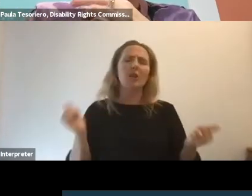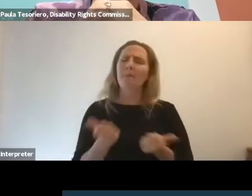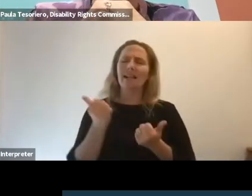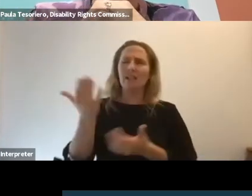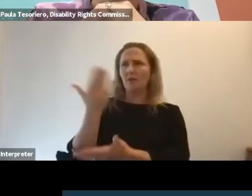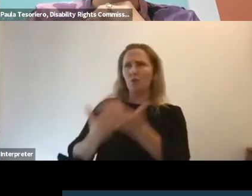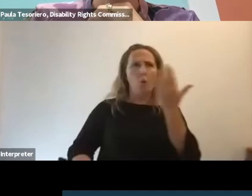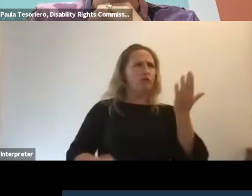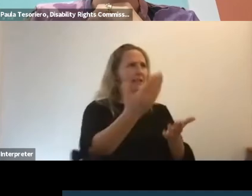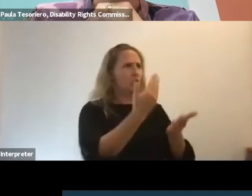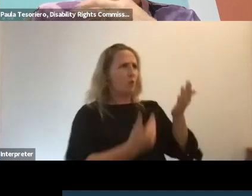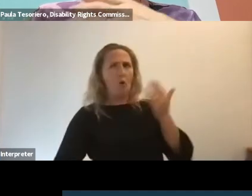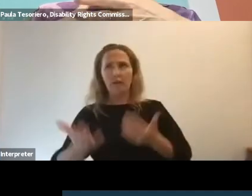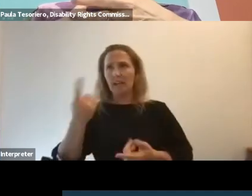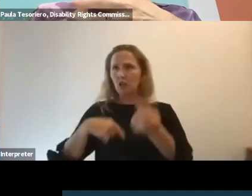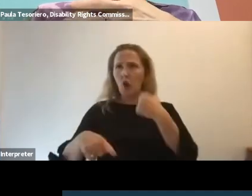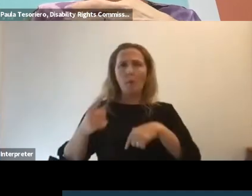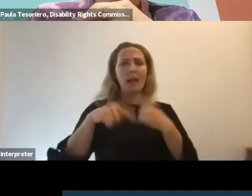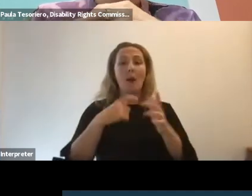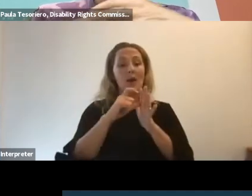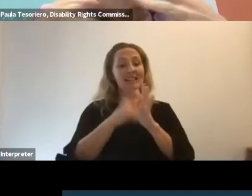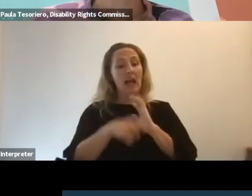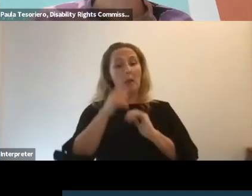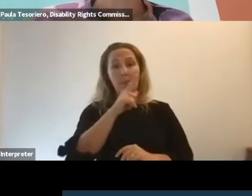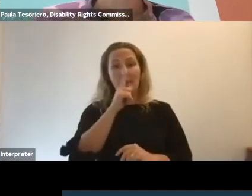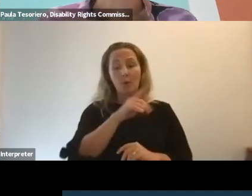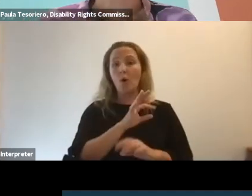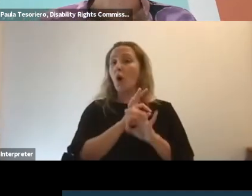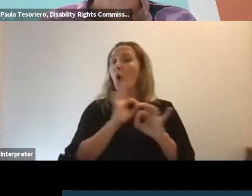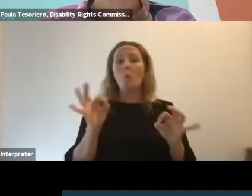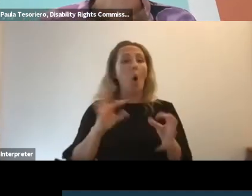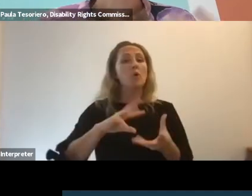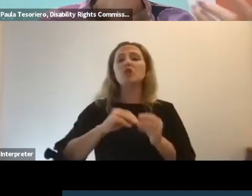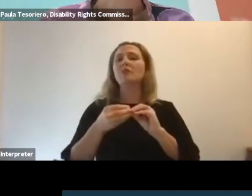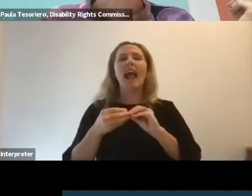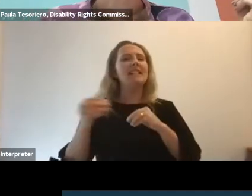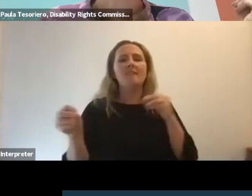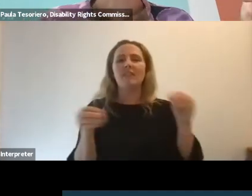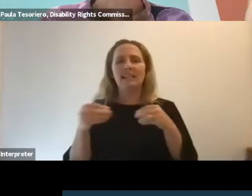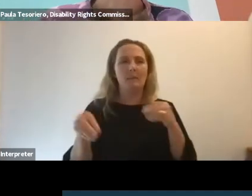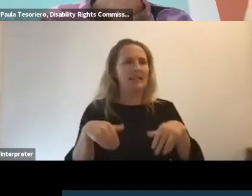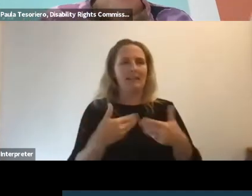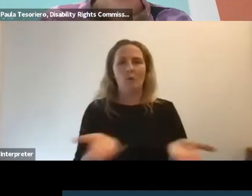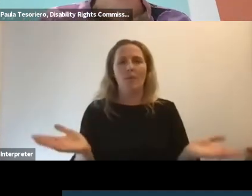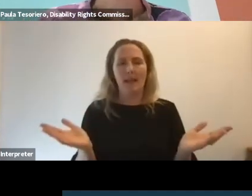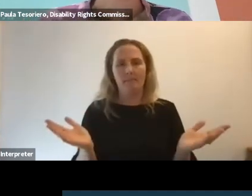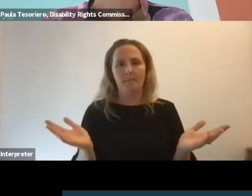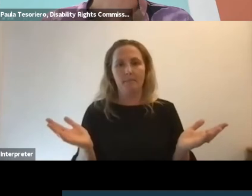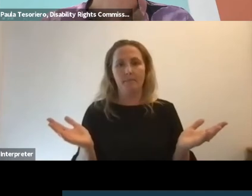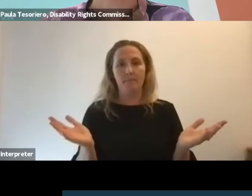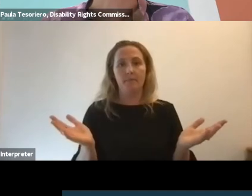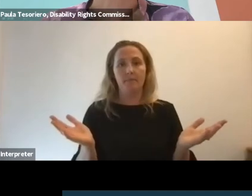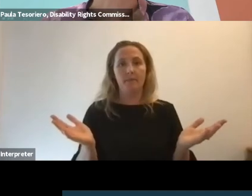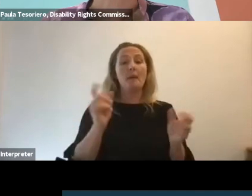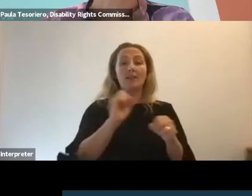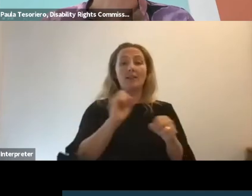disabled people whose employers would not create the very sort of flexibility that suddenly, when we had to create it as